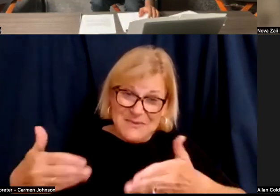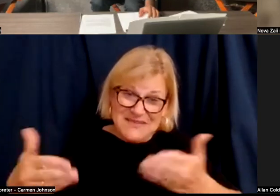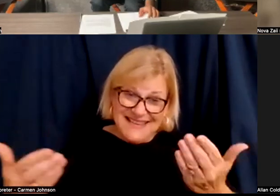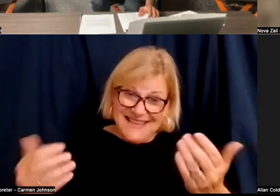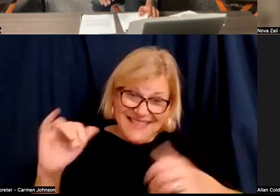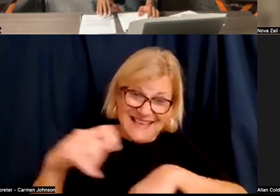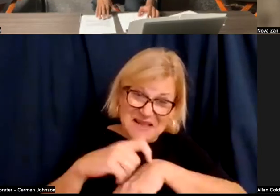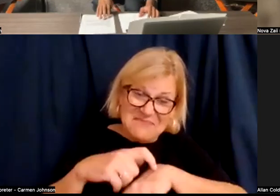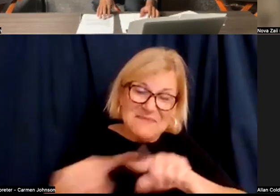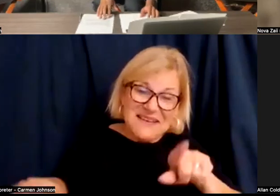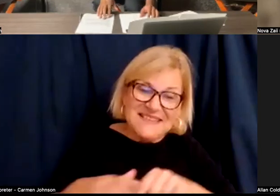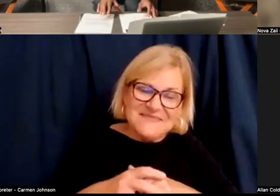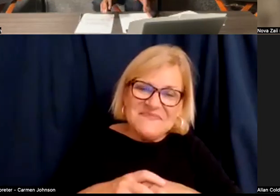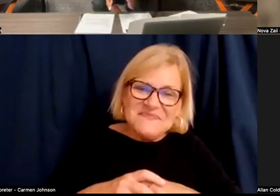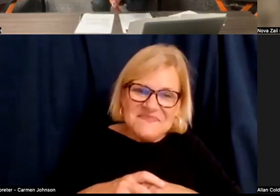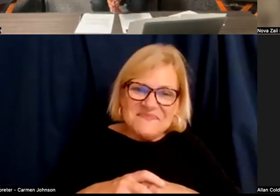But Yeah.